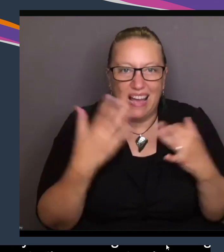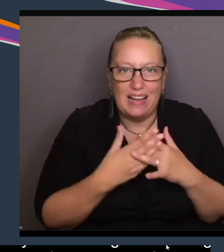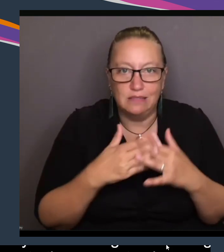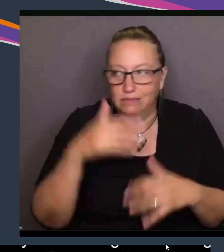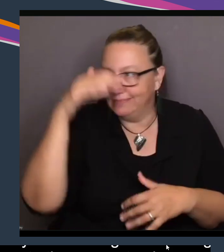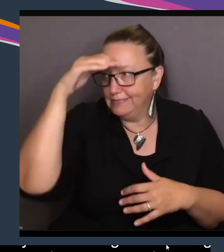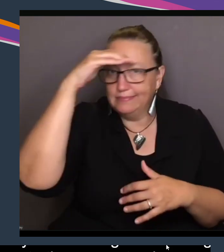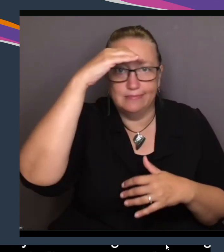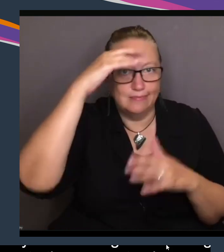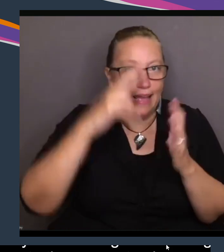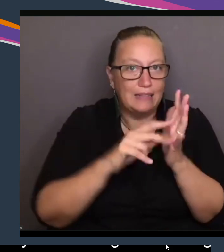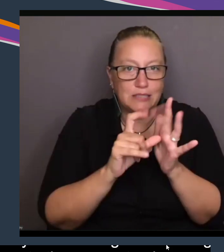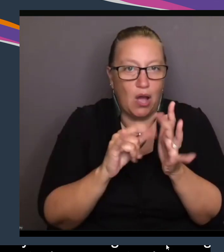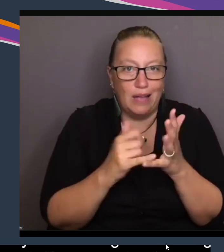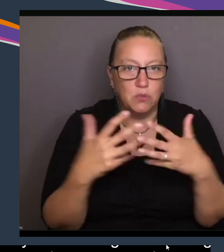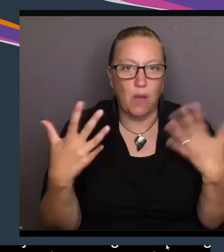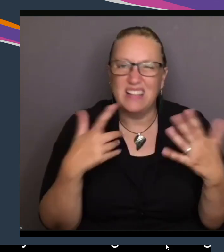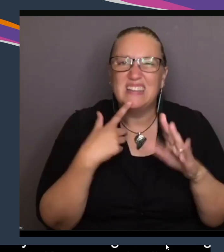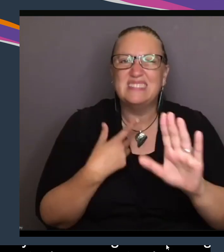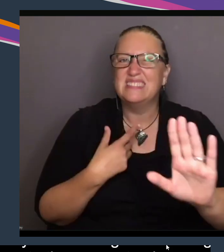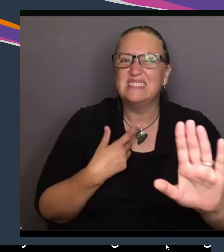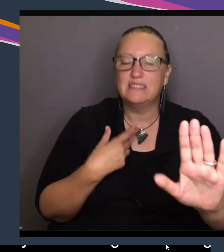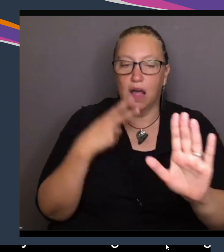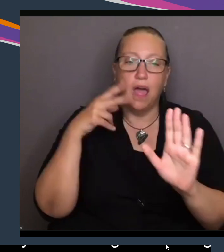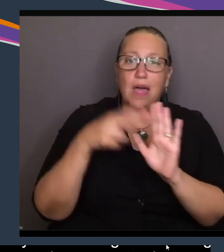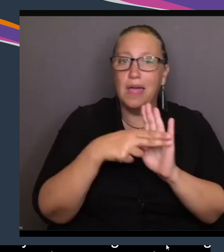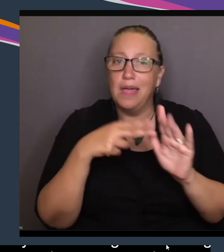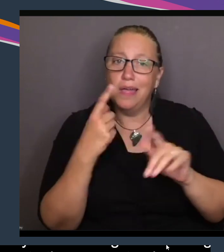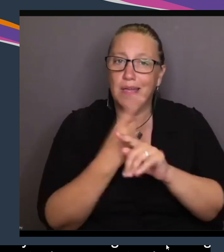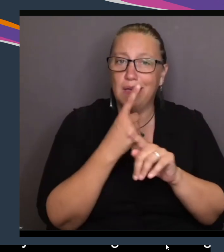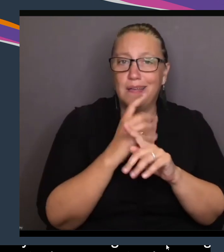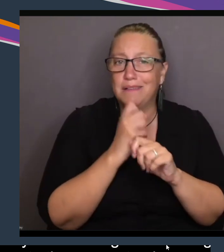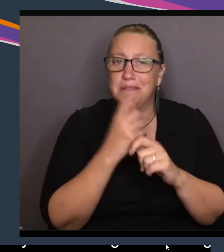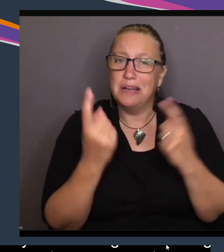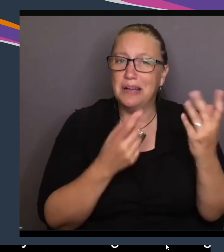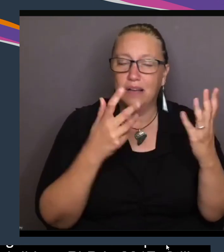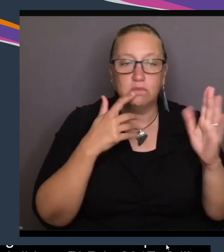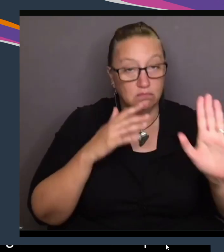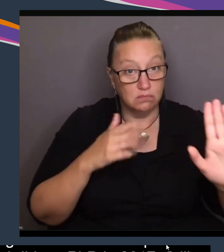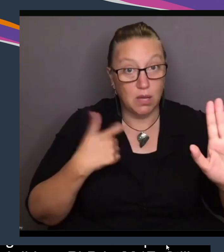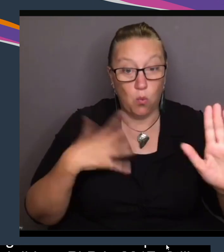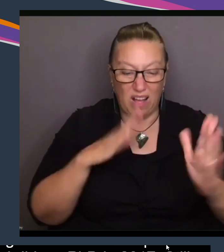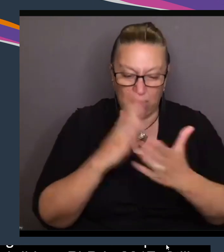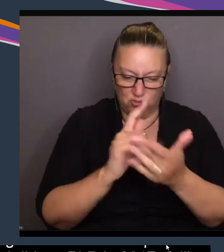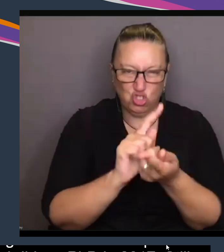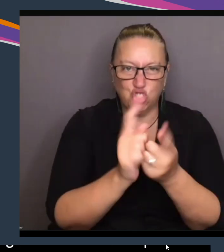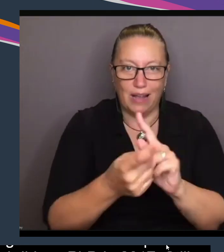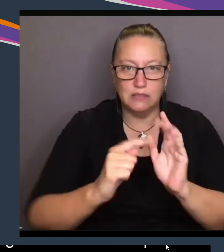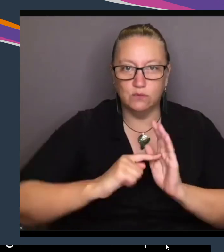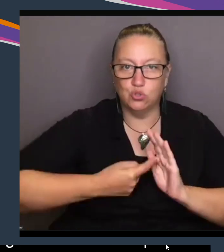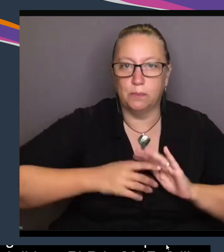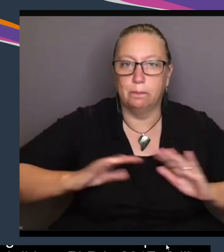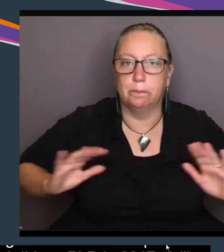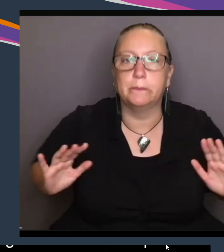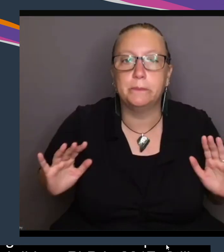said to me, so we don't want slogans anymore. We actually want to see stuff done. And I think this is where I'm signing up